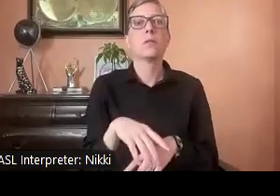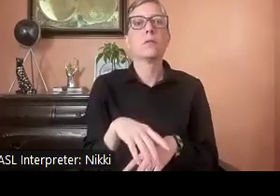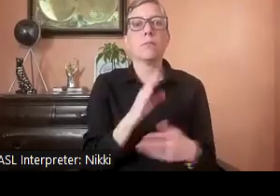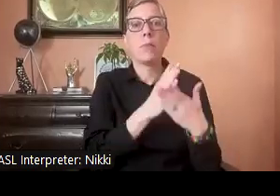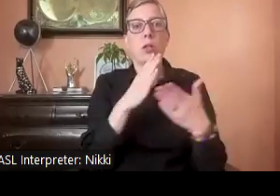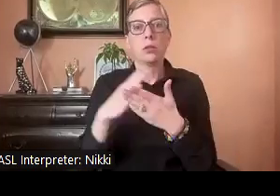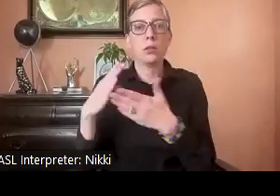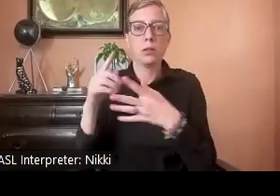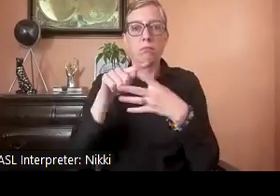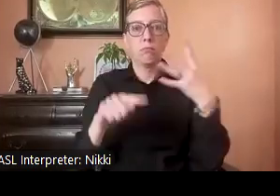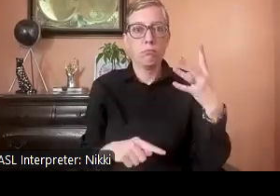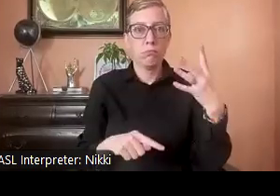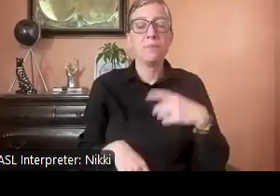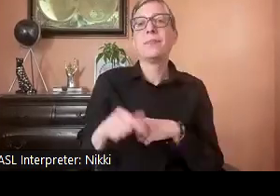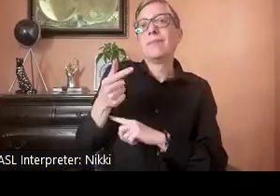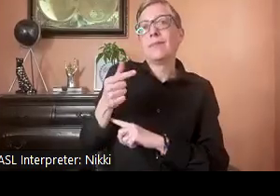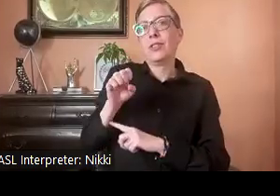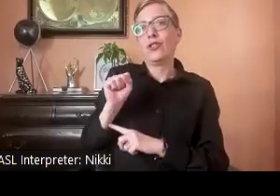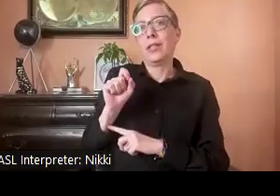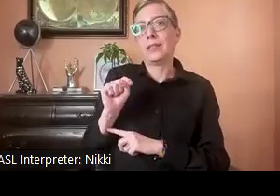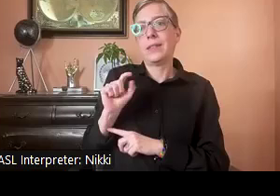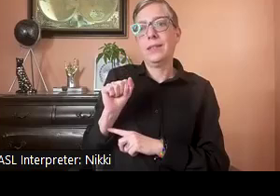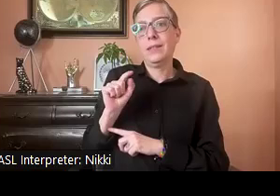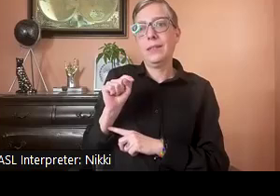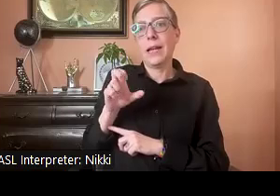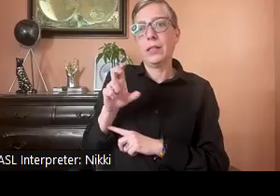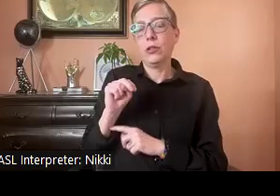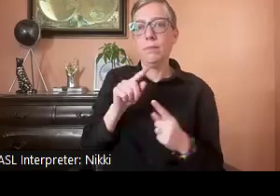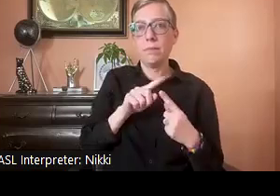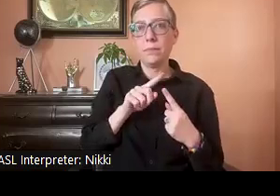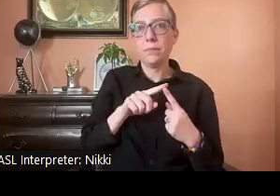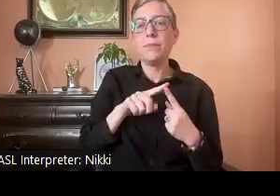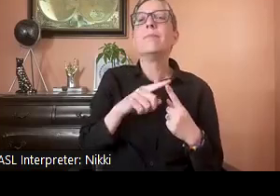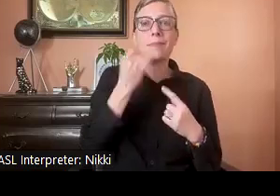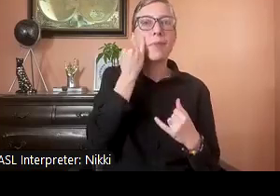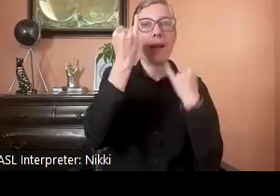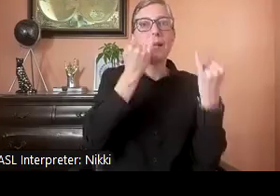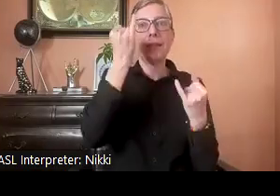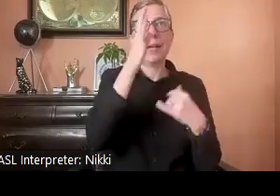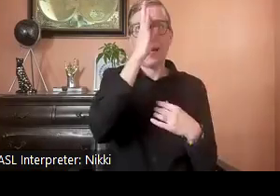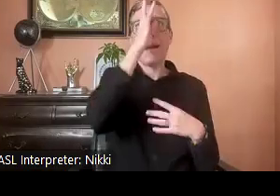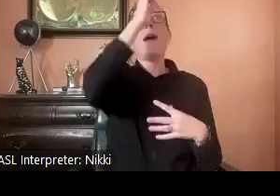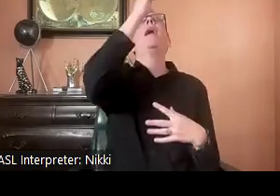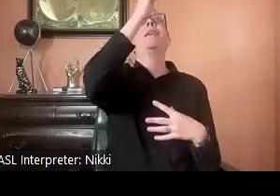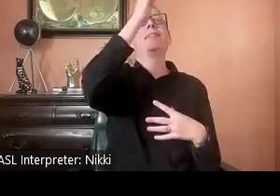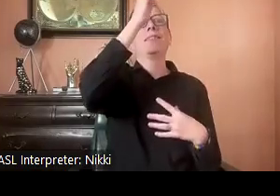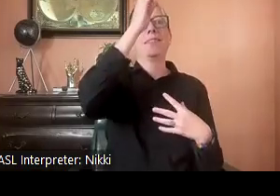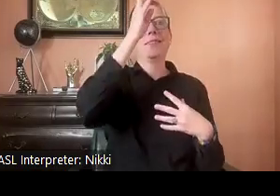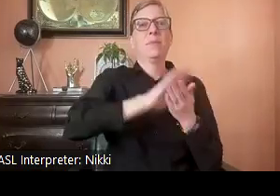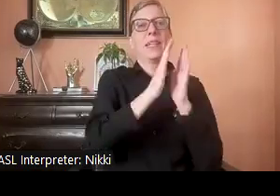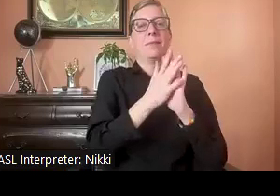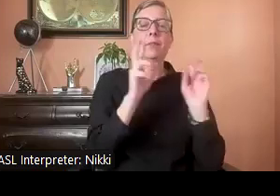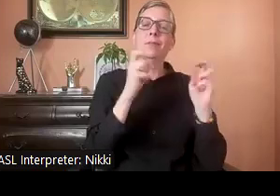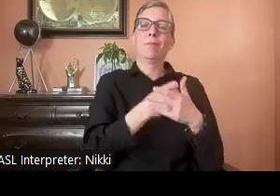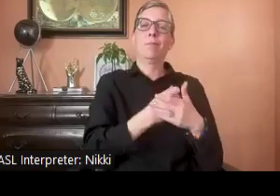is when an idea is born, and in order for it to be born fully into the world, it has to kind of